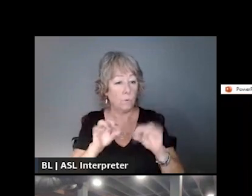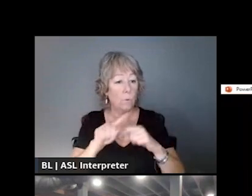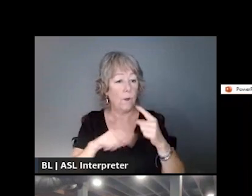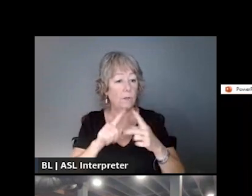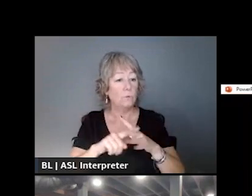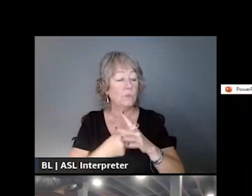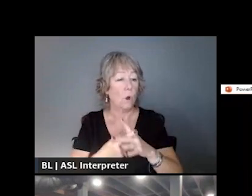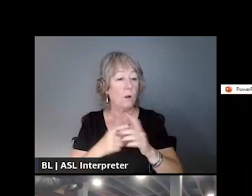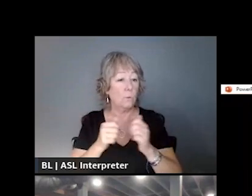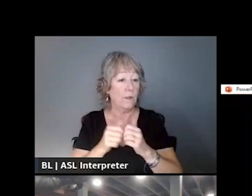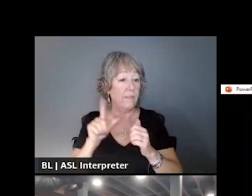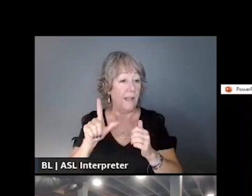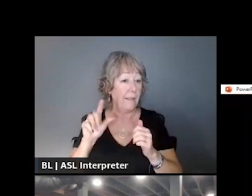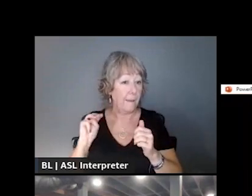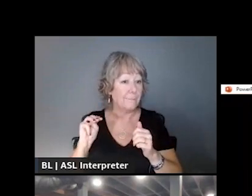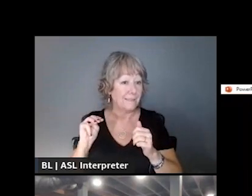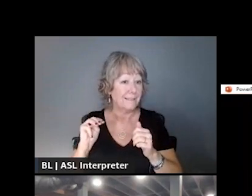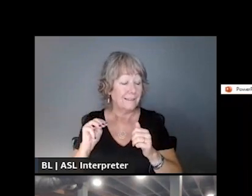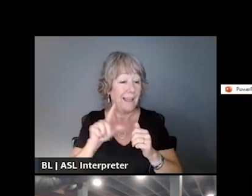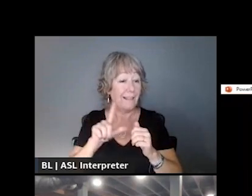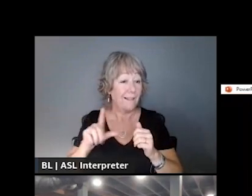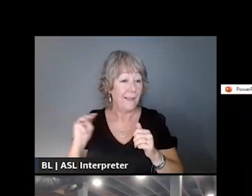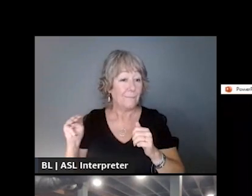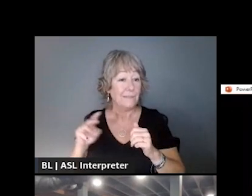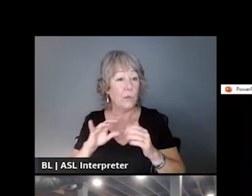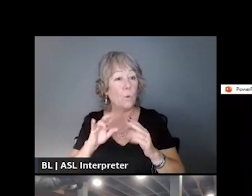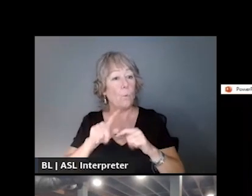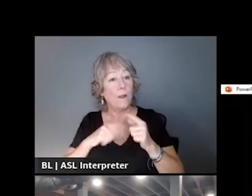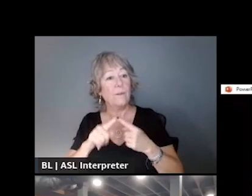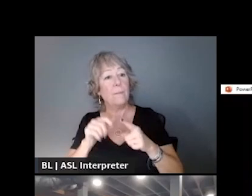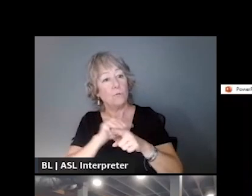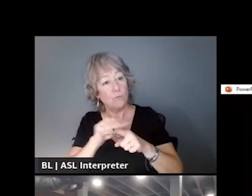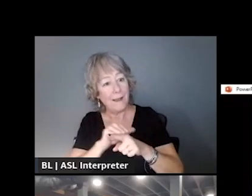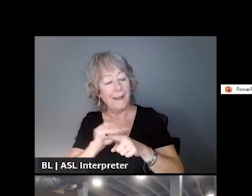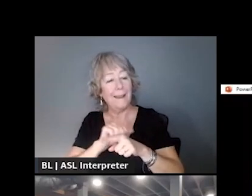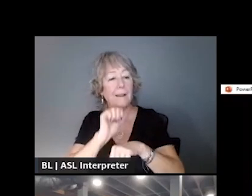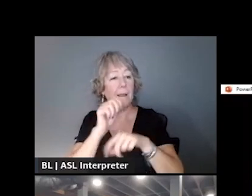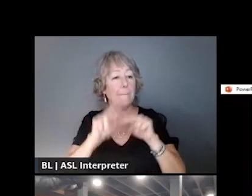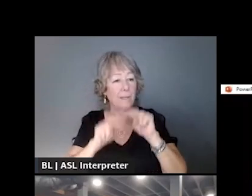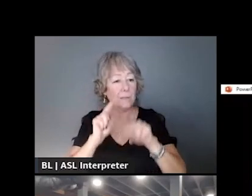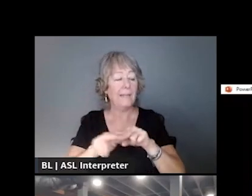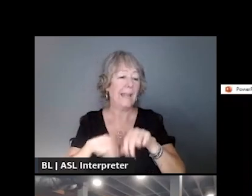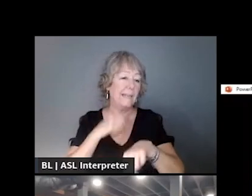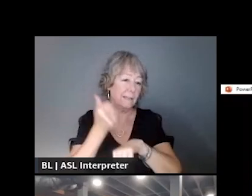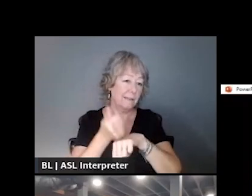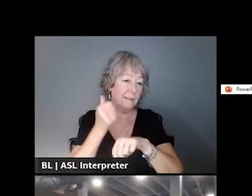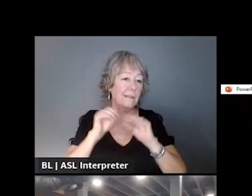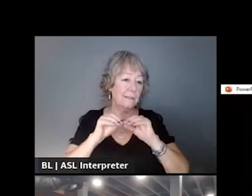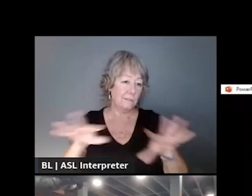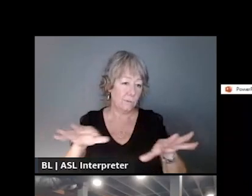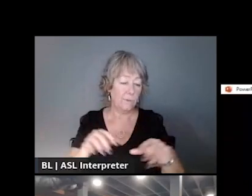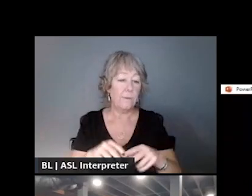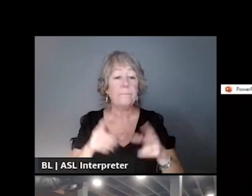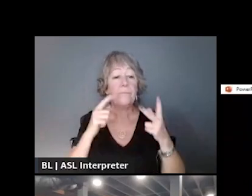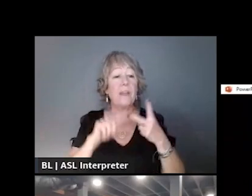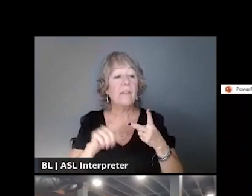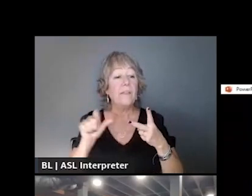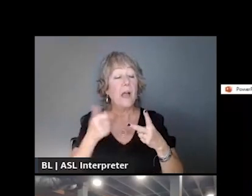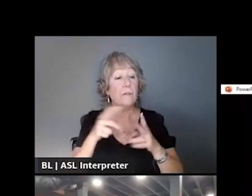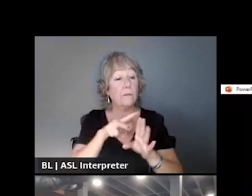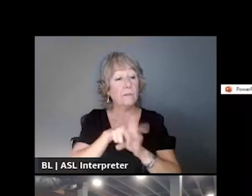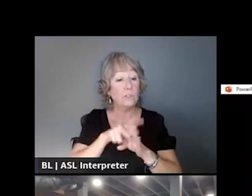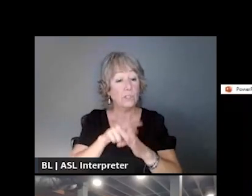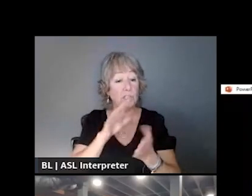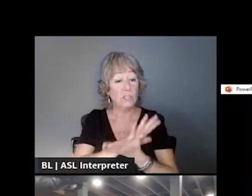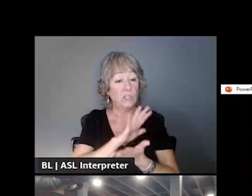FM. So that's one thing to think about and that we're working on. And the other cheat sheet is, as you mentioned, the SageMaker